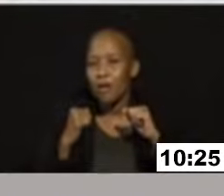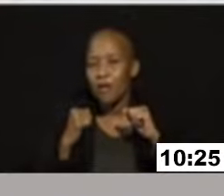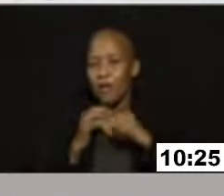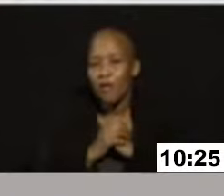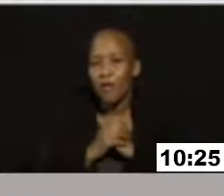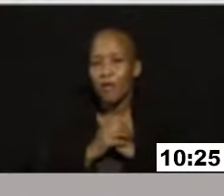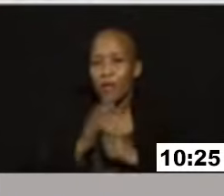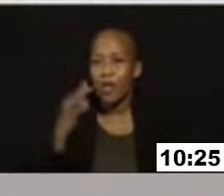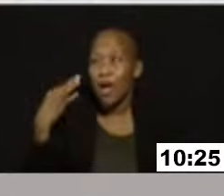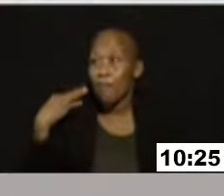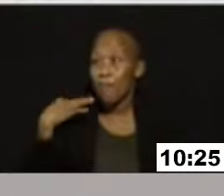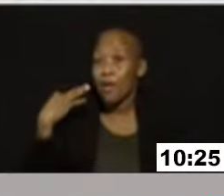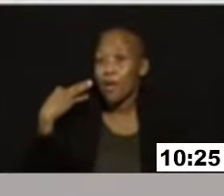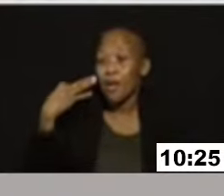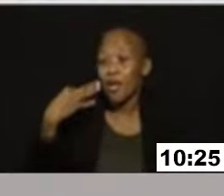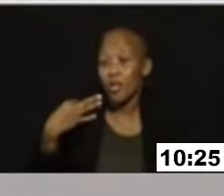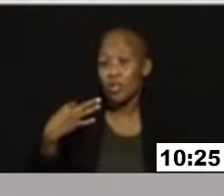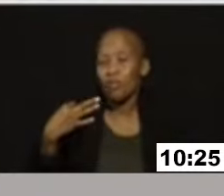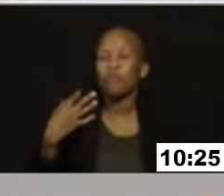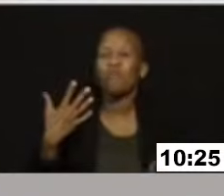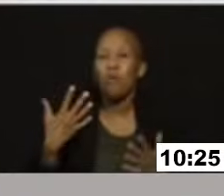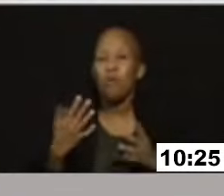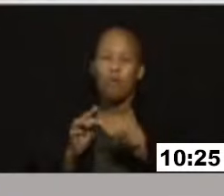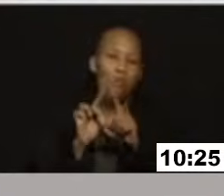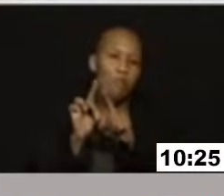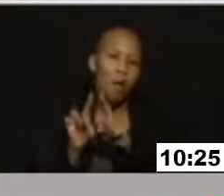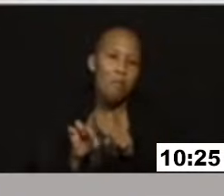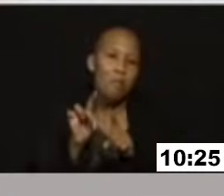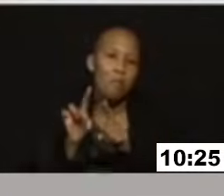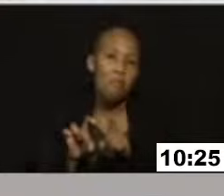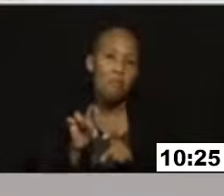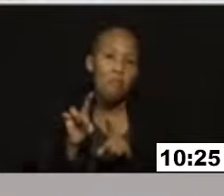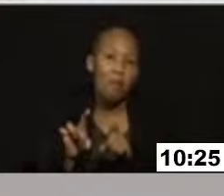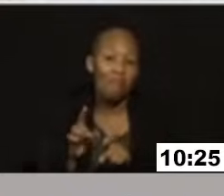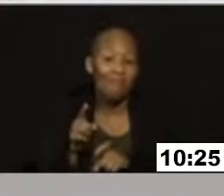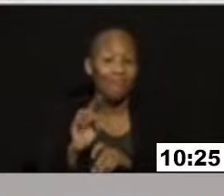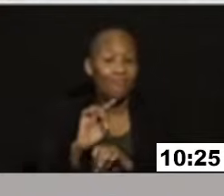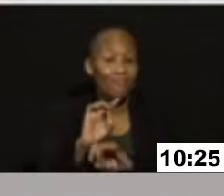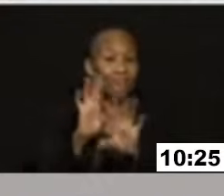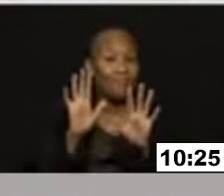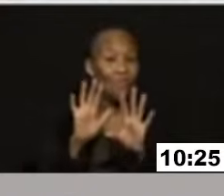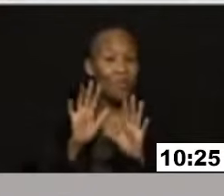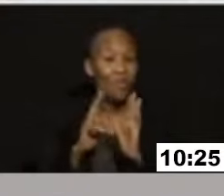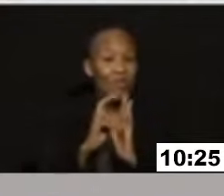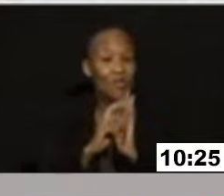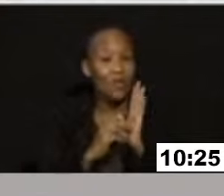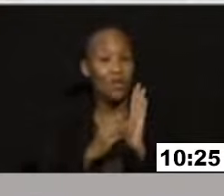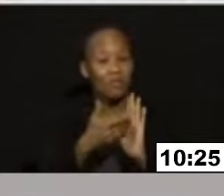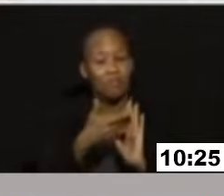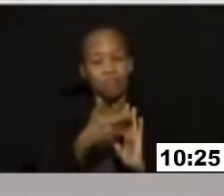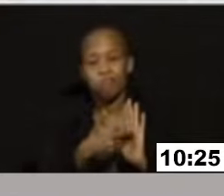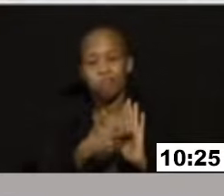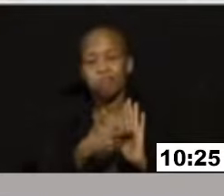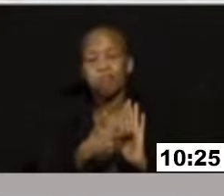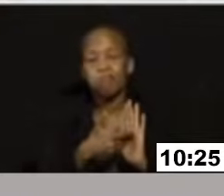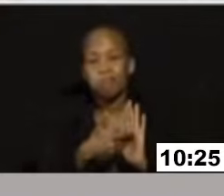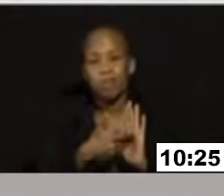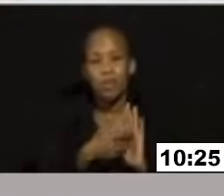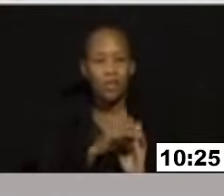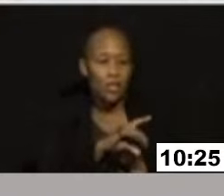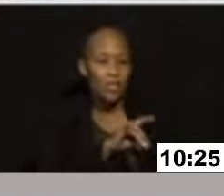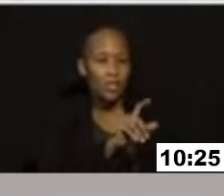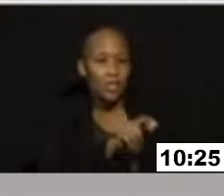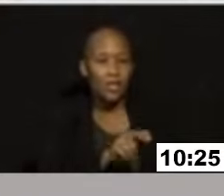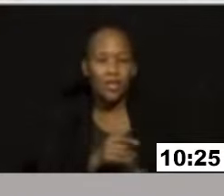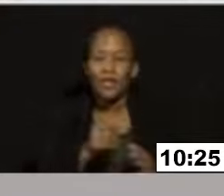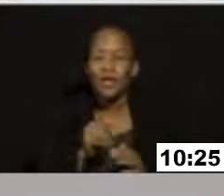applicability of cross-examination, clearly that is in the regulations, and Chair, you've just read the